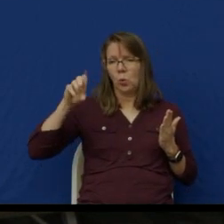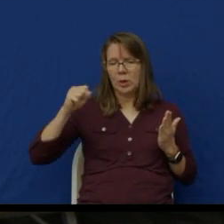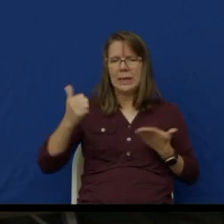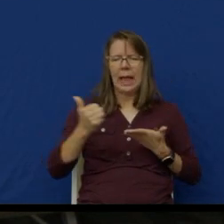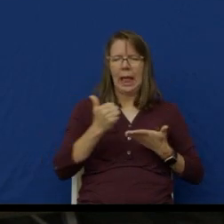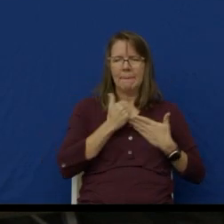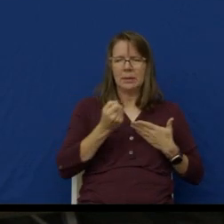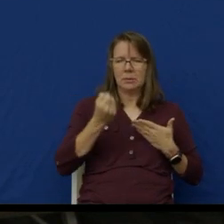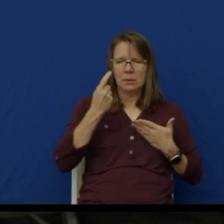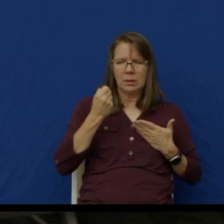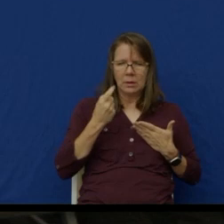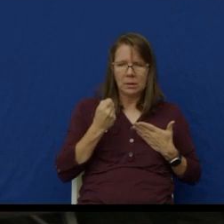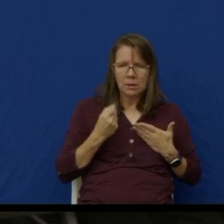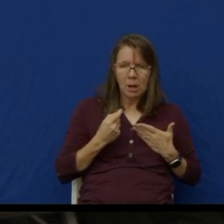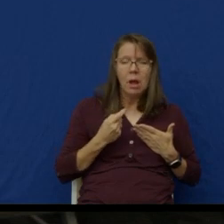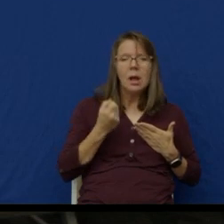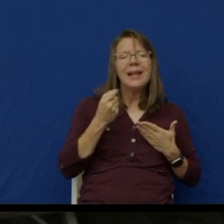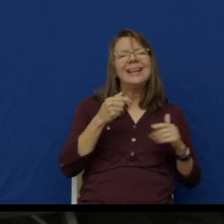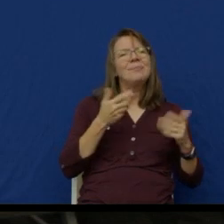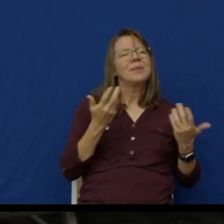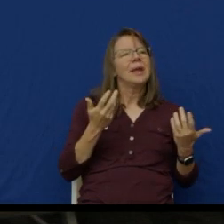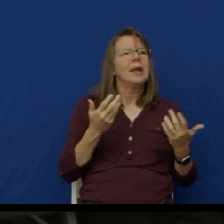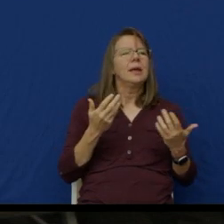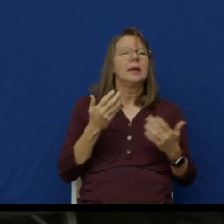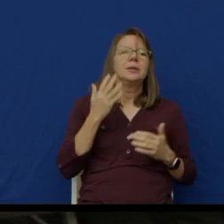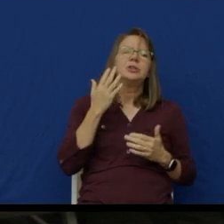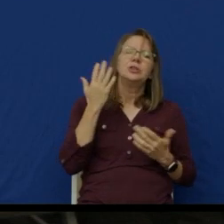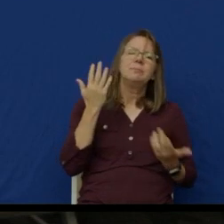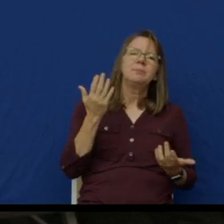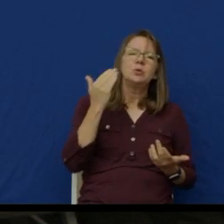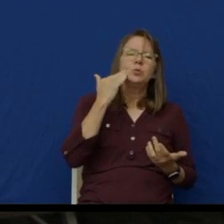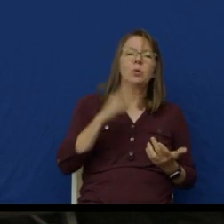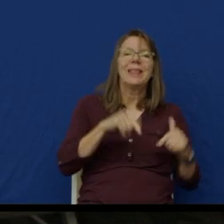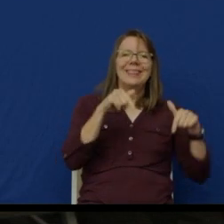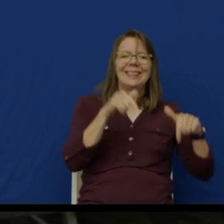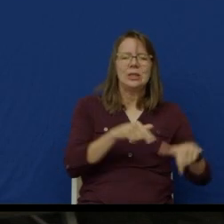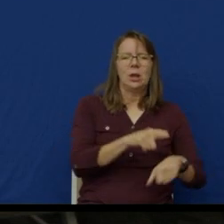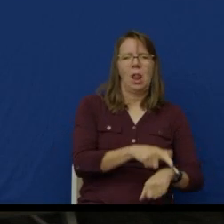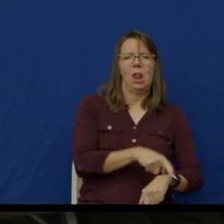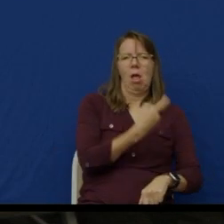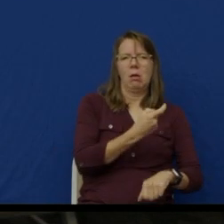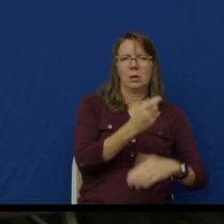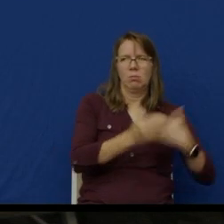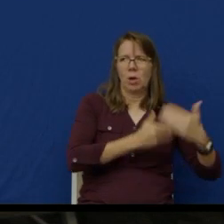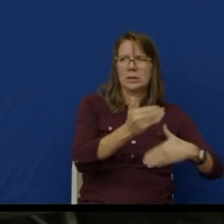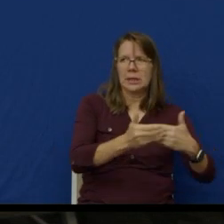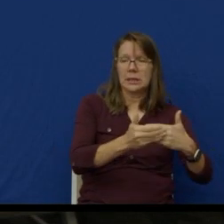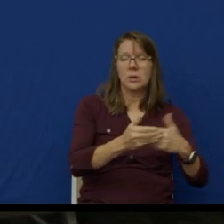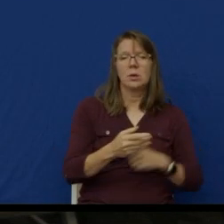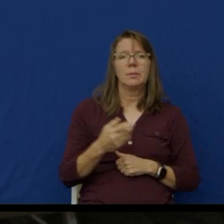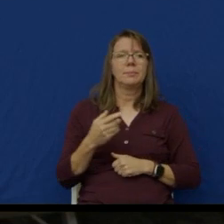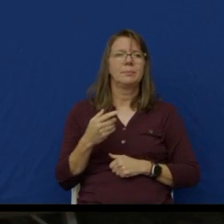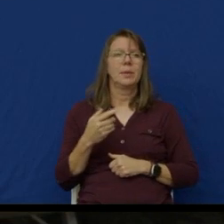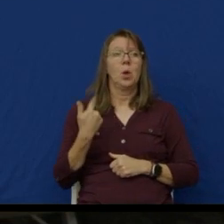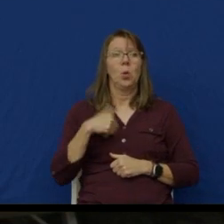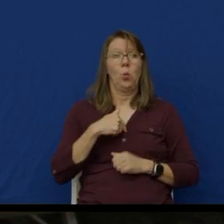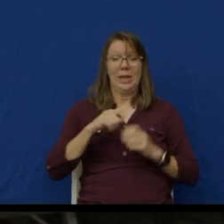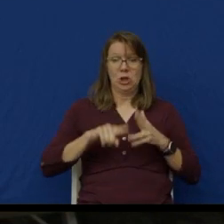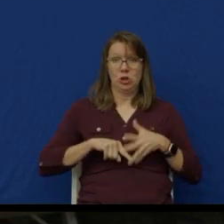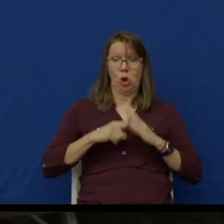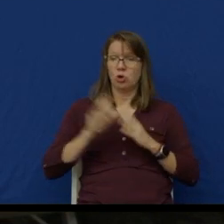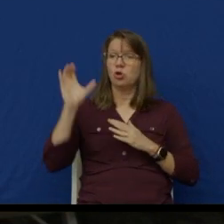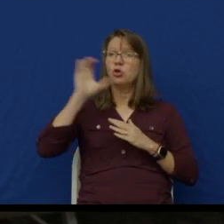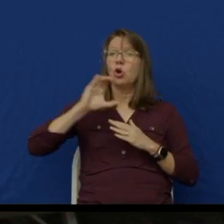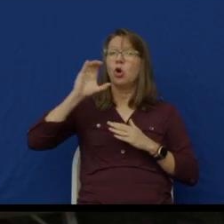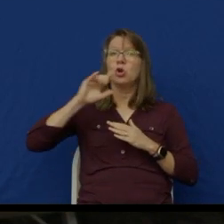So we do need something to, when we start a search, we have to have something that we as a board are saying